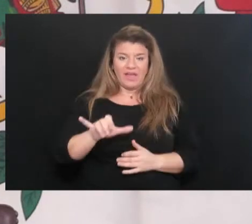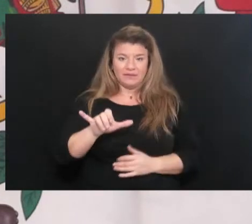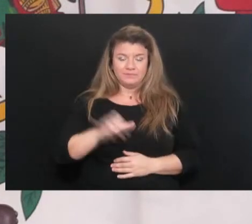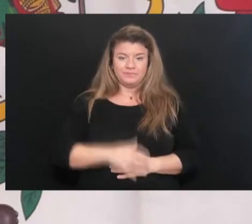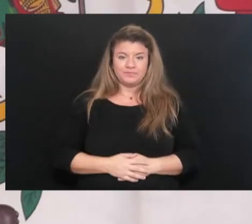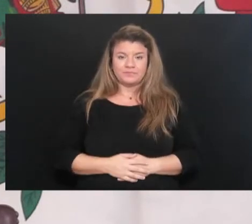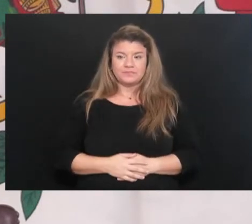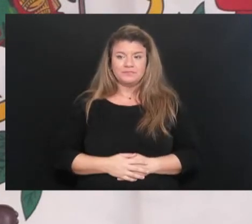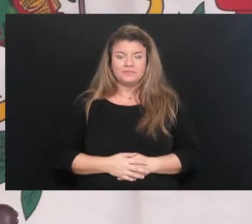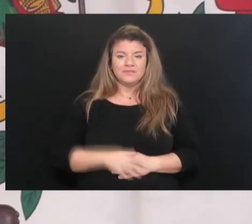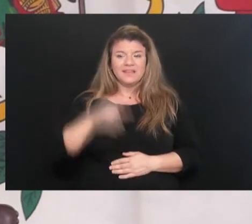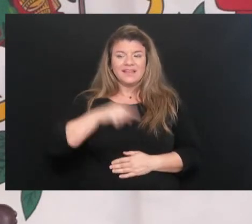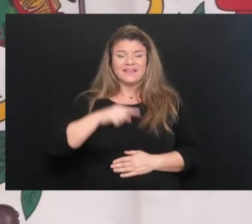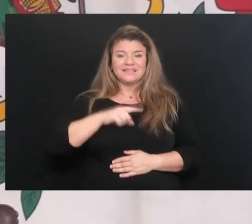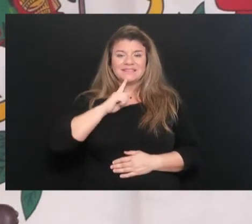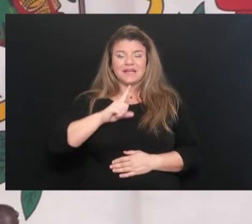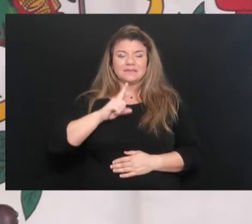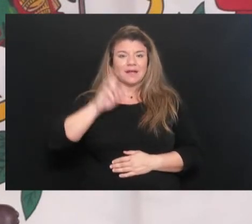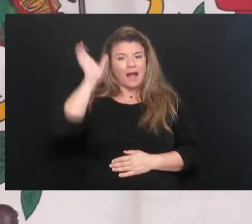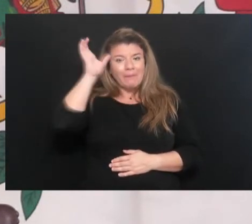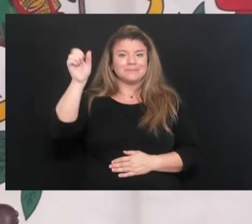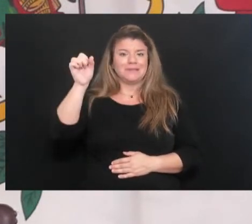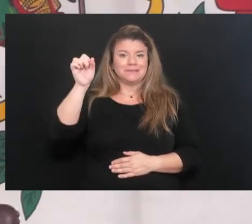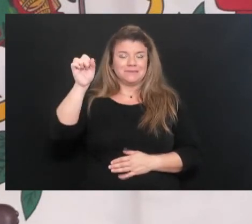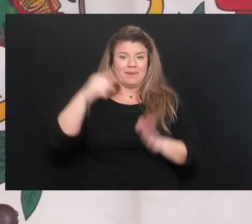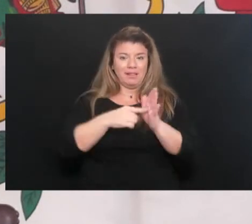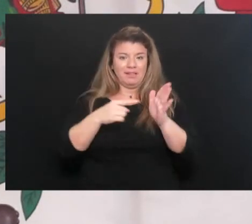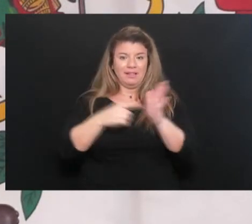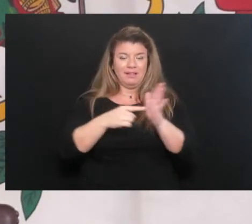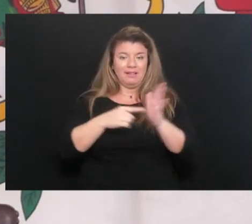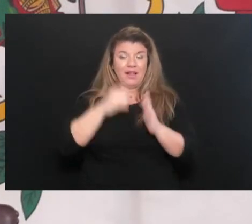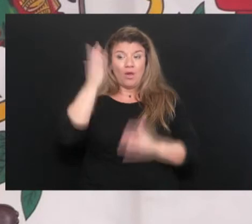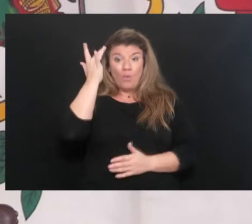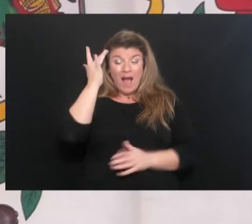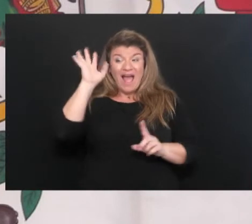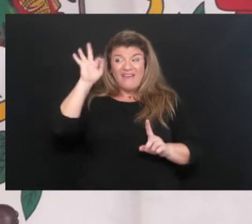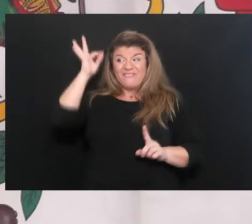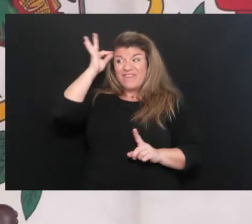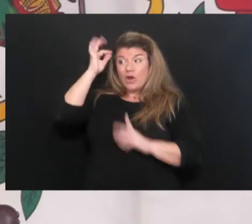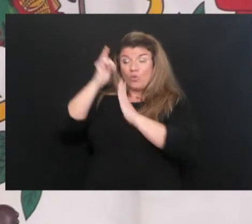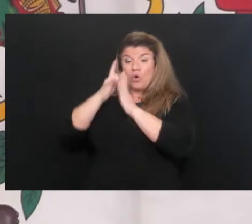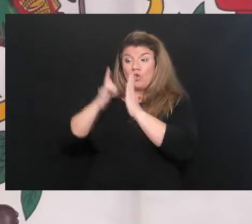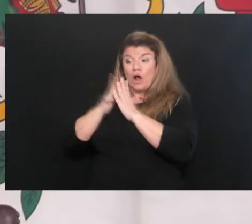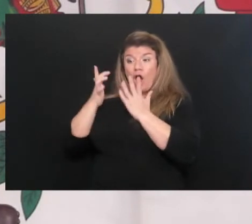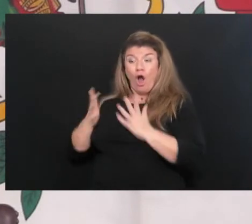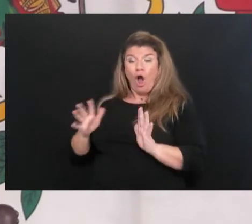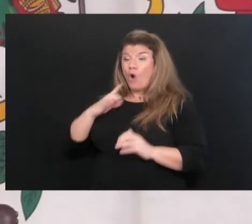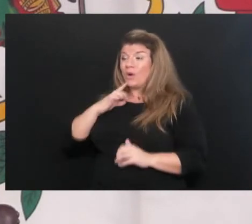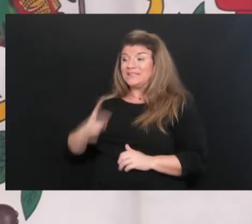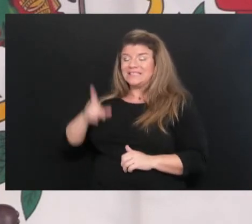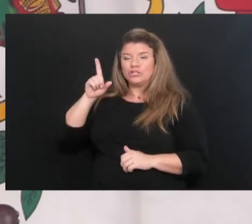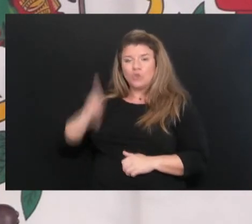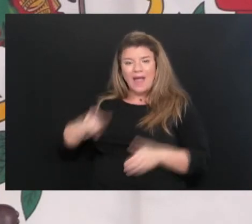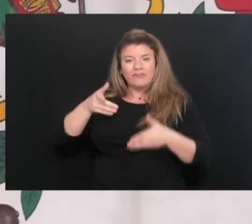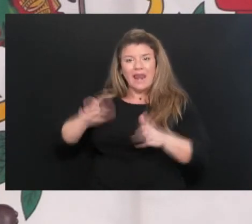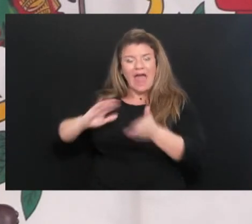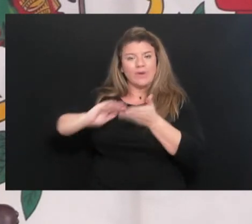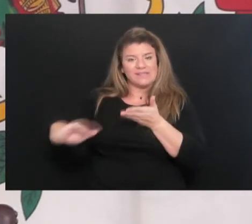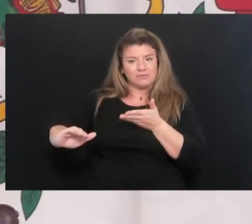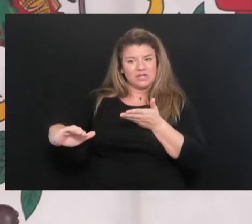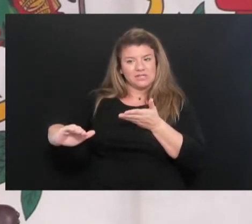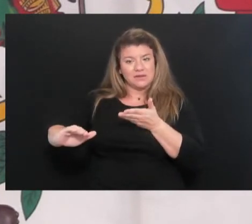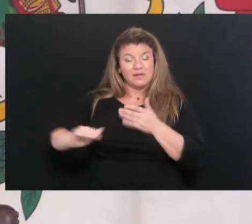is a common sense bill because federal law already says you have to allow for these exemptions.